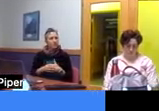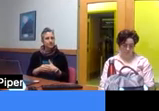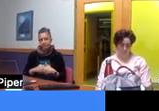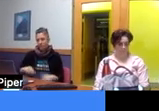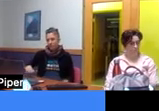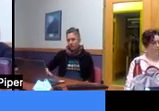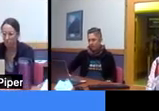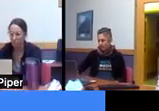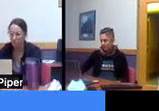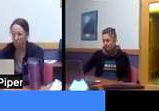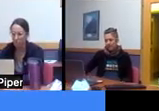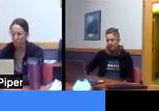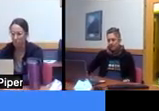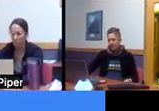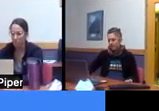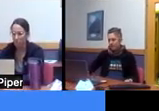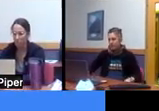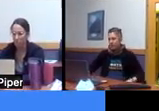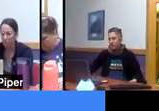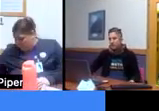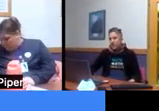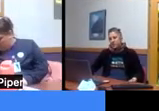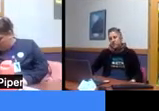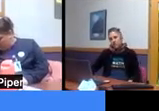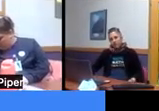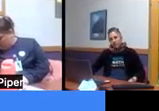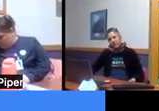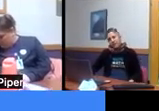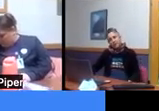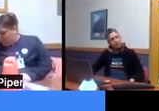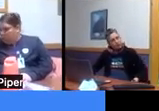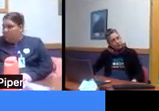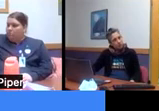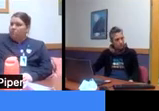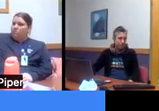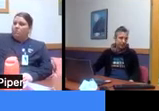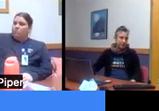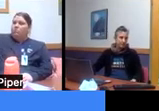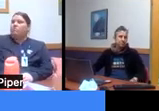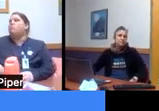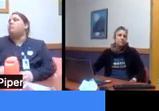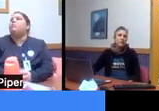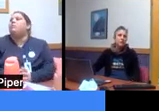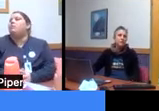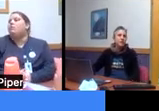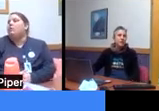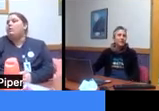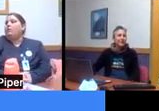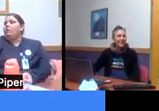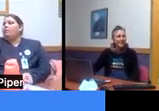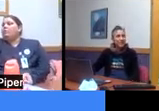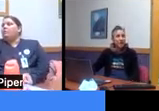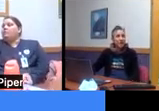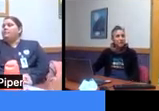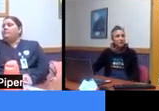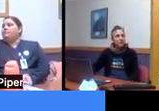break? Okay, next. So trauma-informed abortion care. So